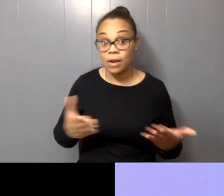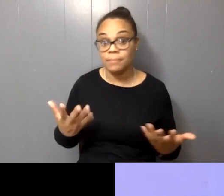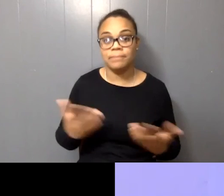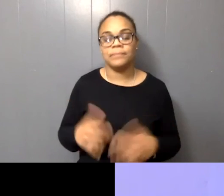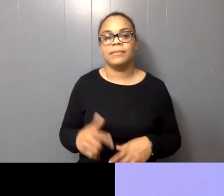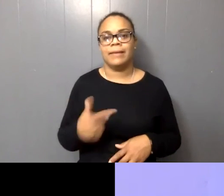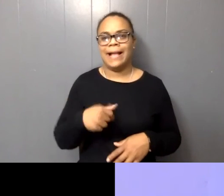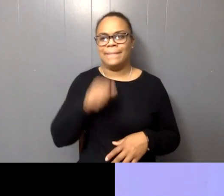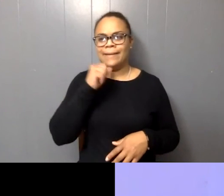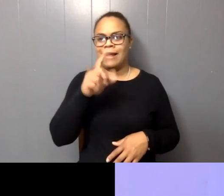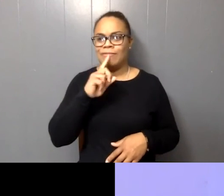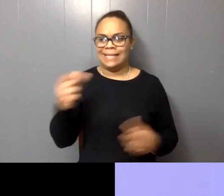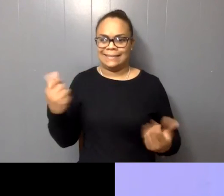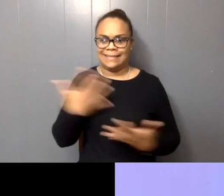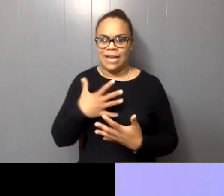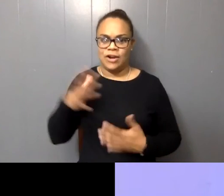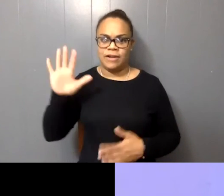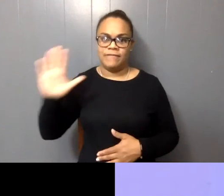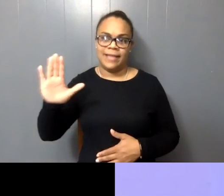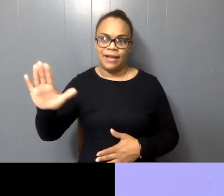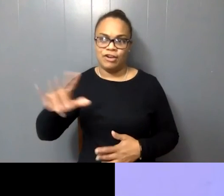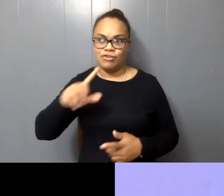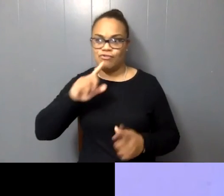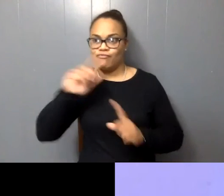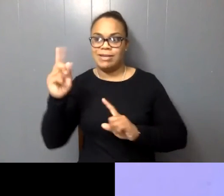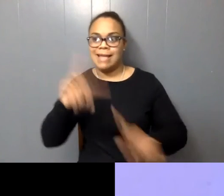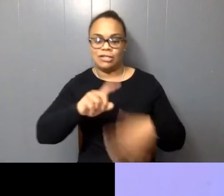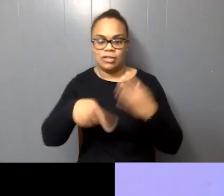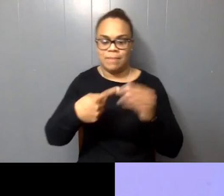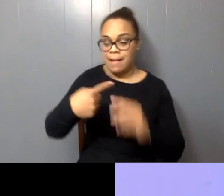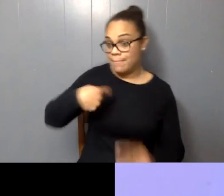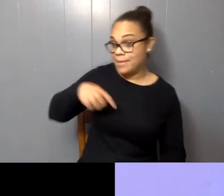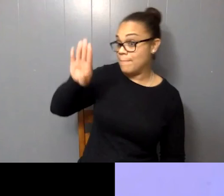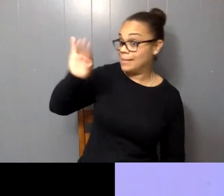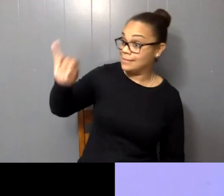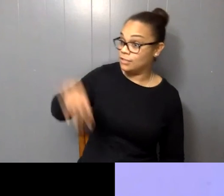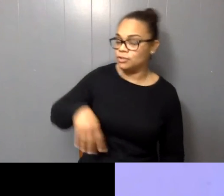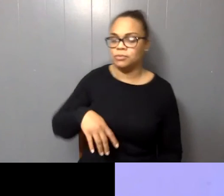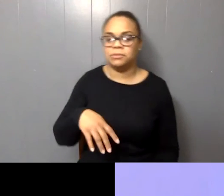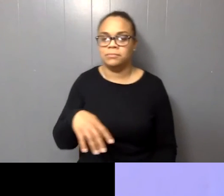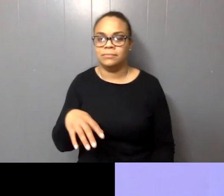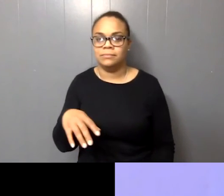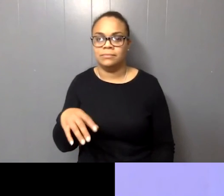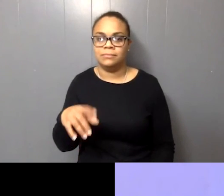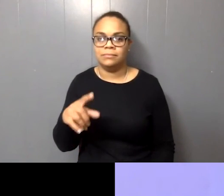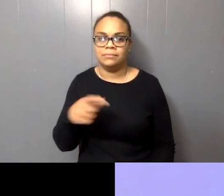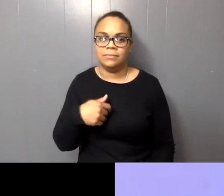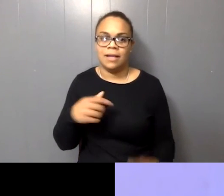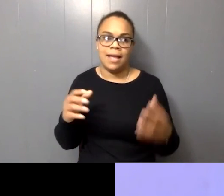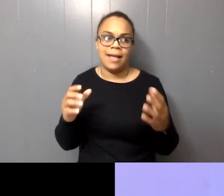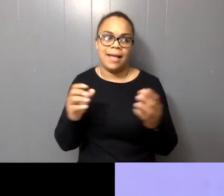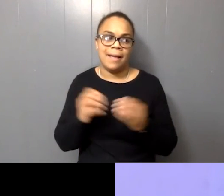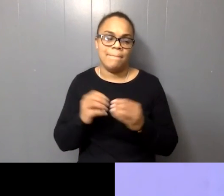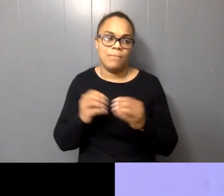being bisexual as I am of their reaction that I date like at least